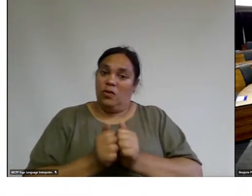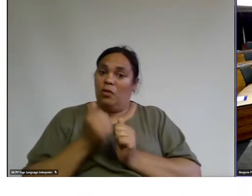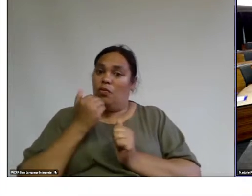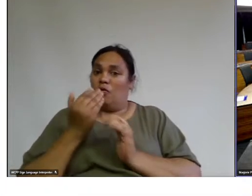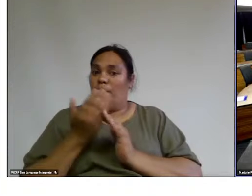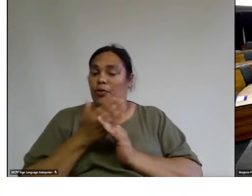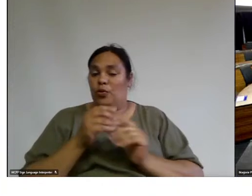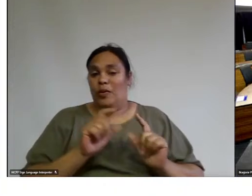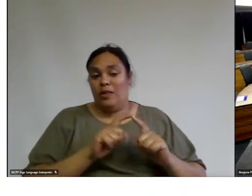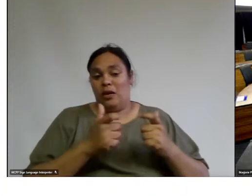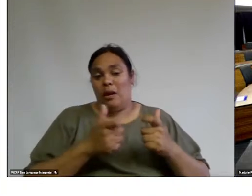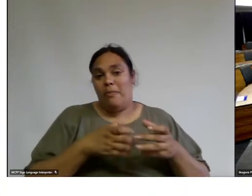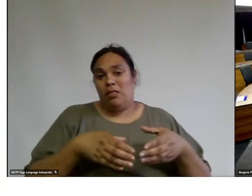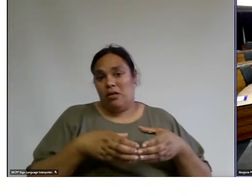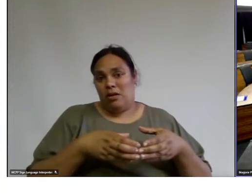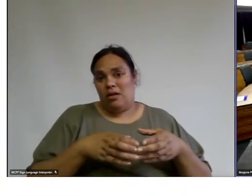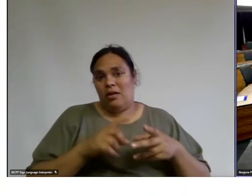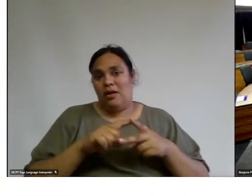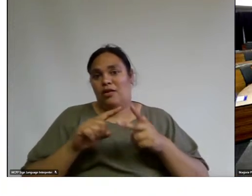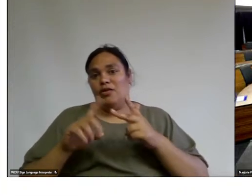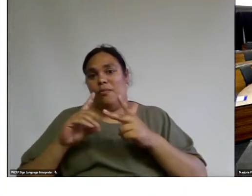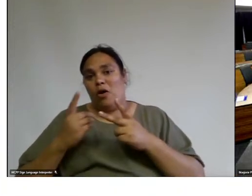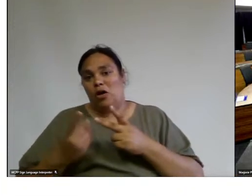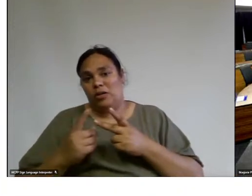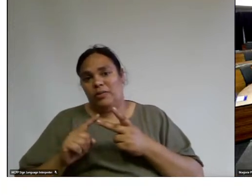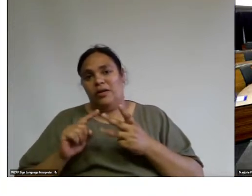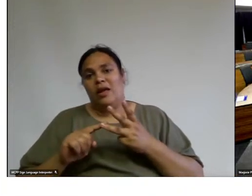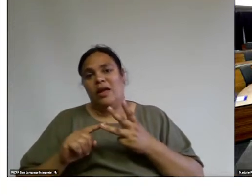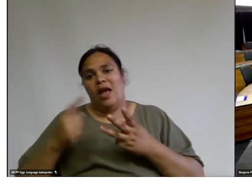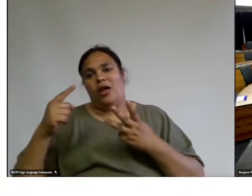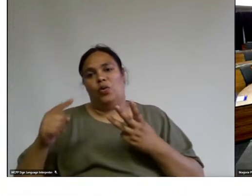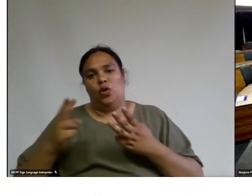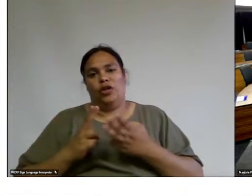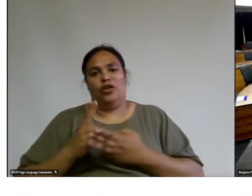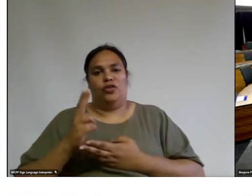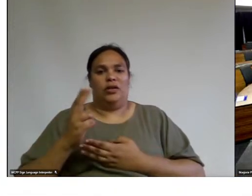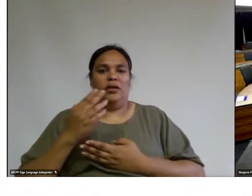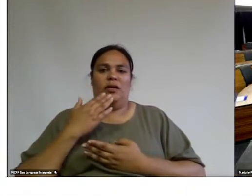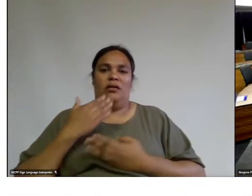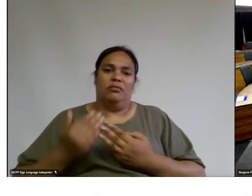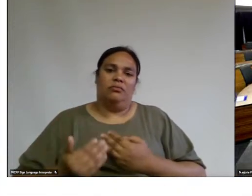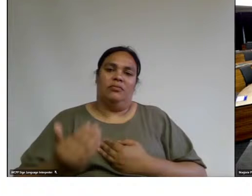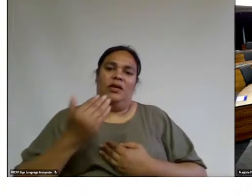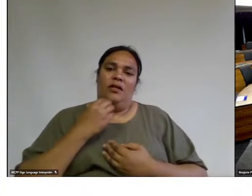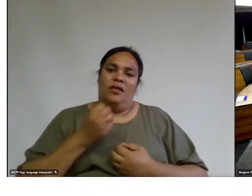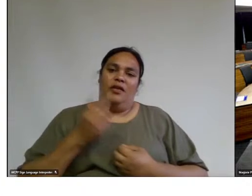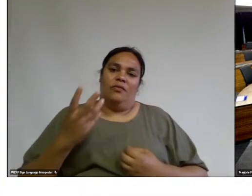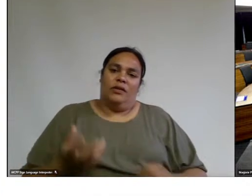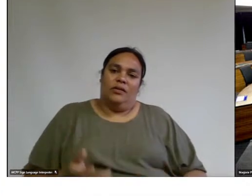between this committee, the department, and the Auditor General going forward. Thank you.